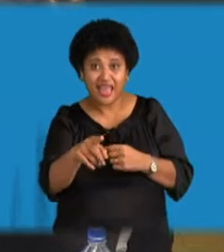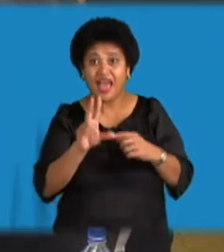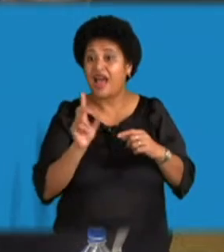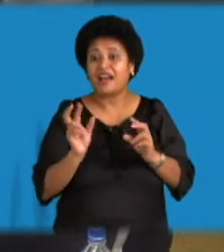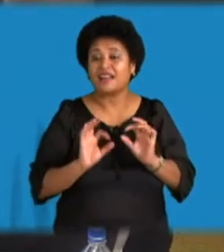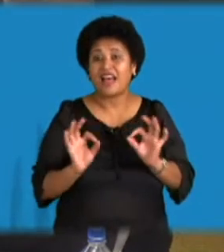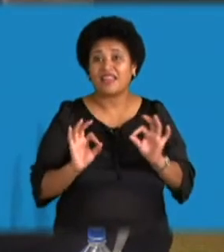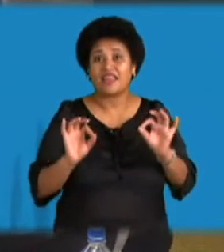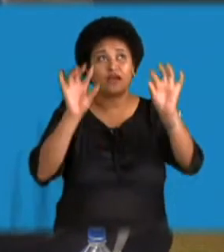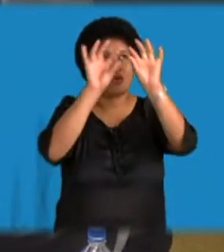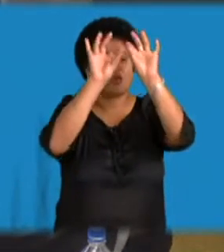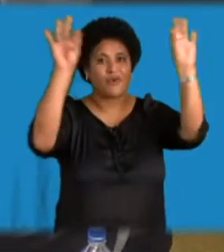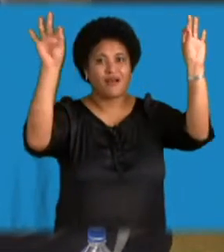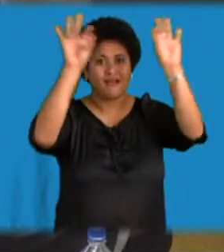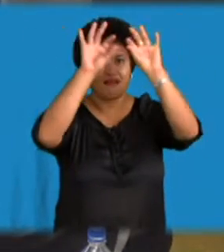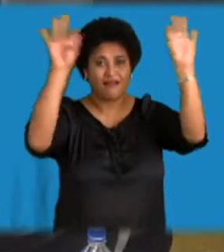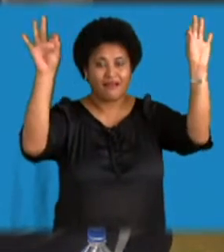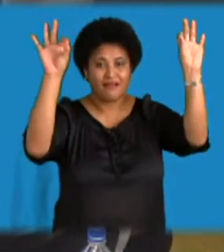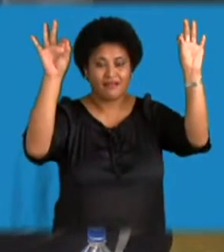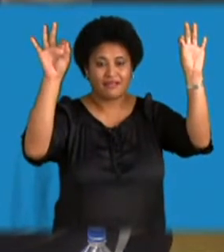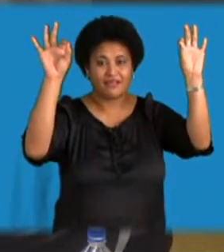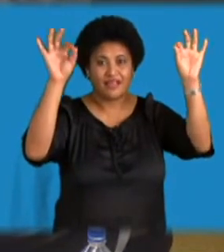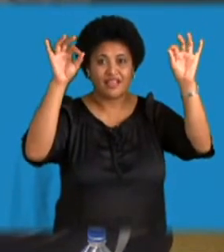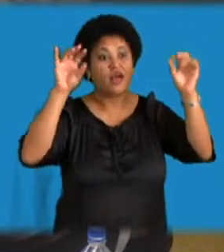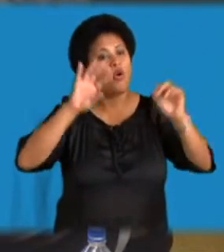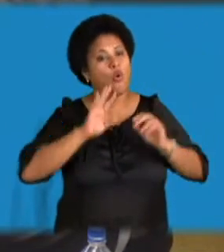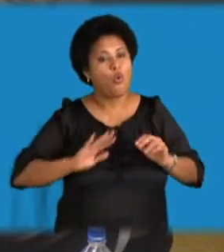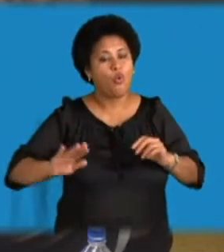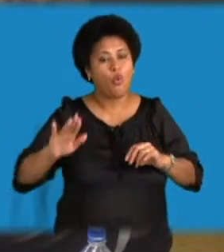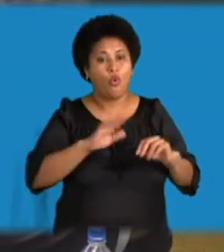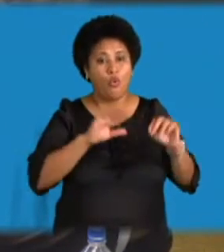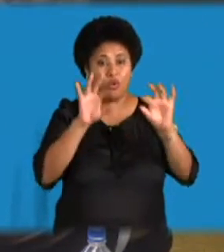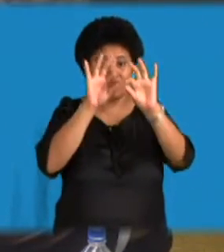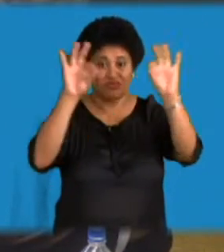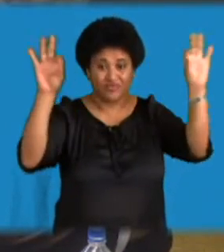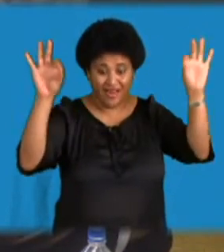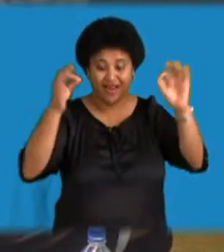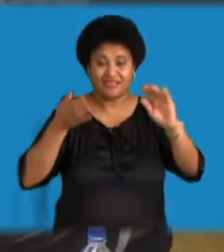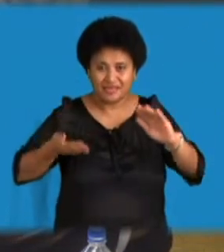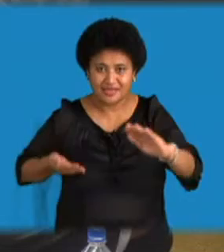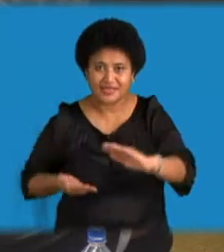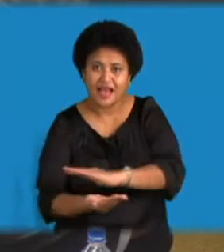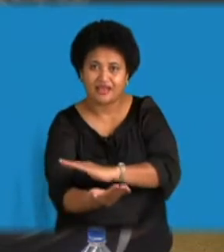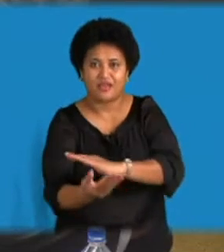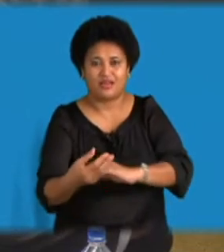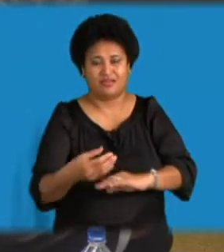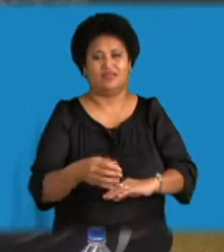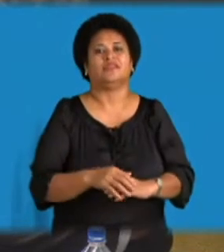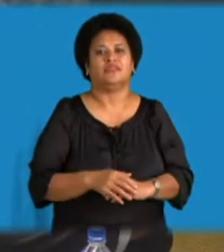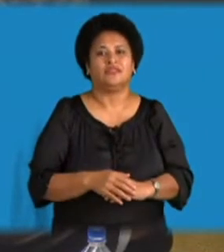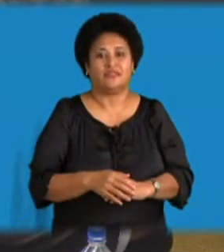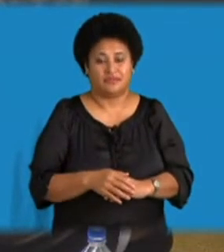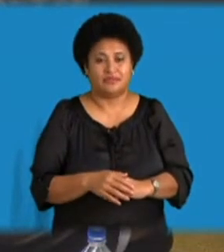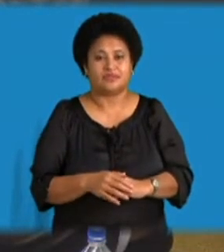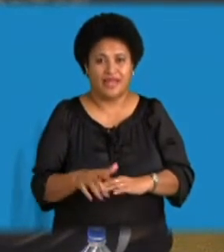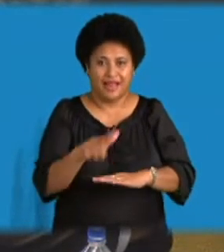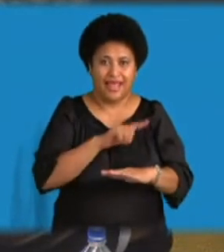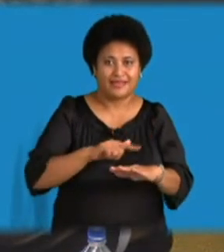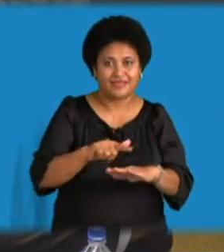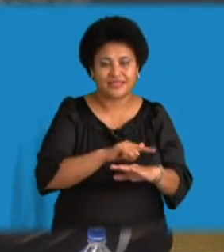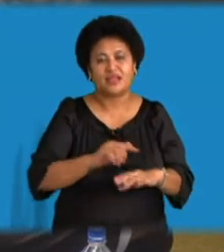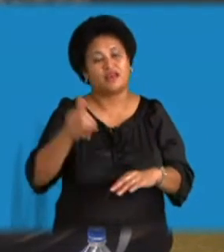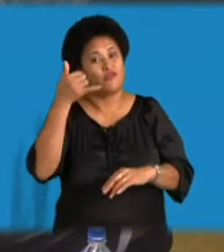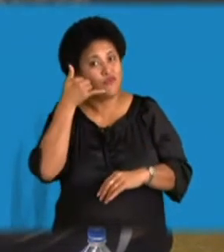cables. The electrical cables are all underground. The telecom cables are all underground. The water pipes,